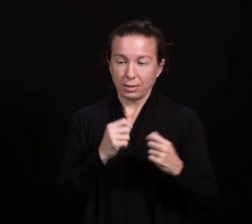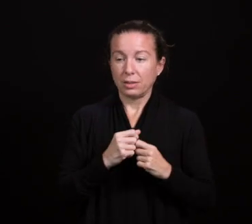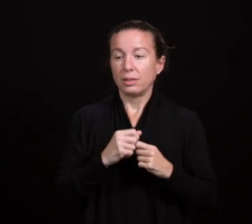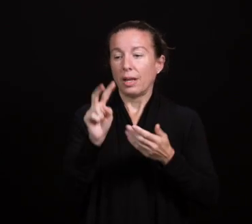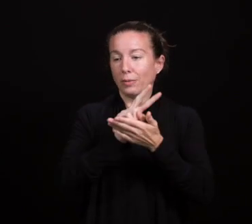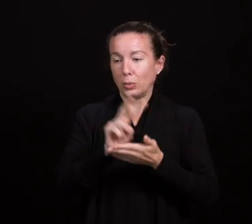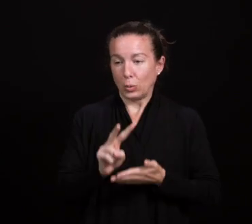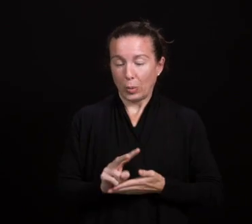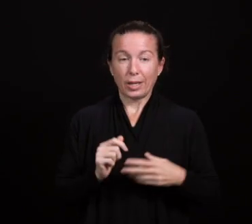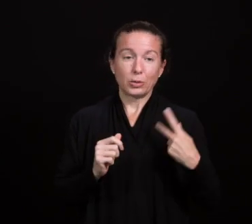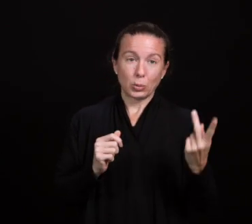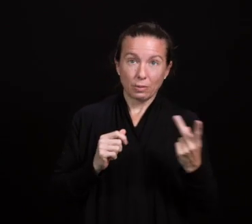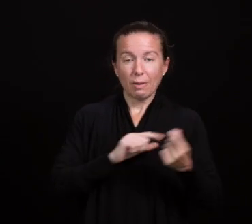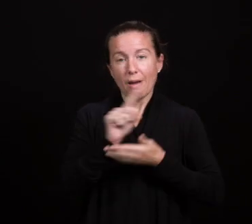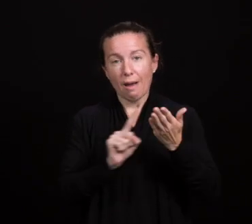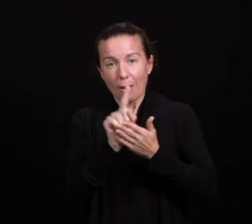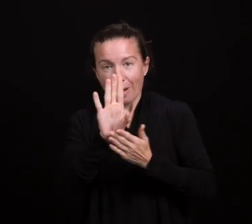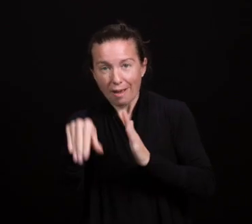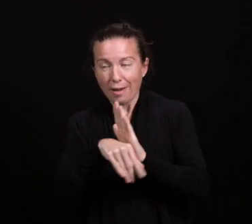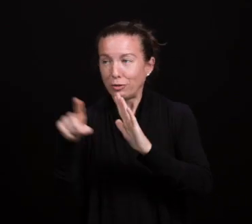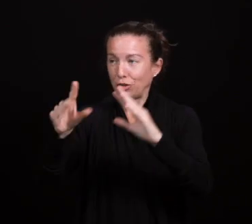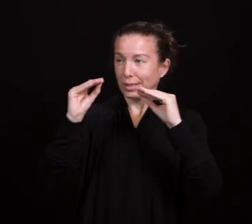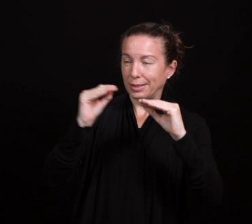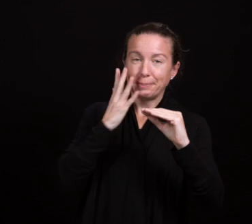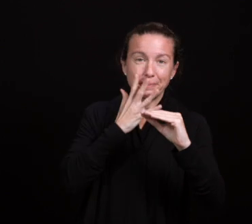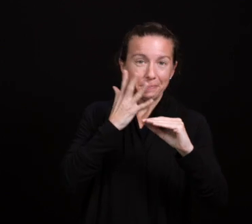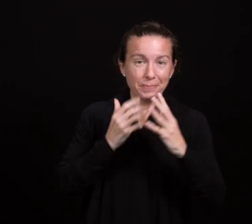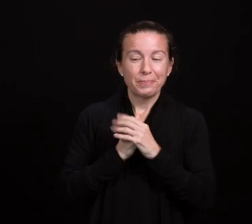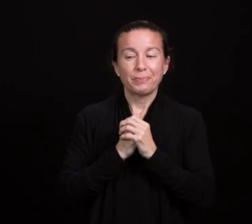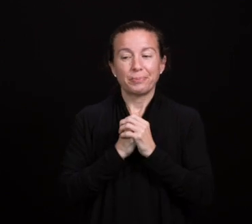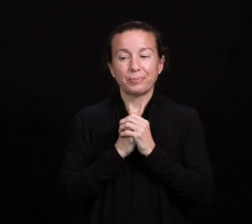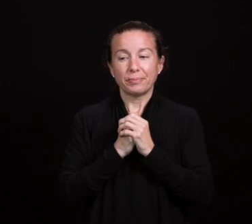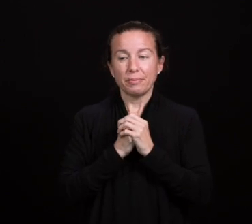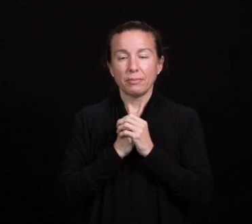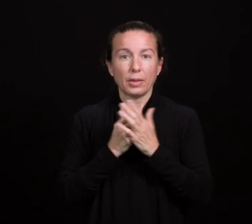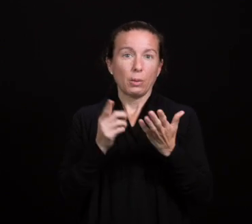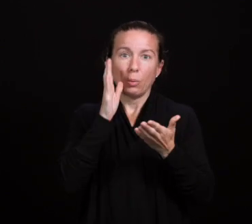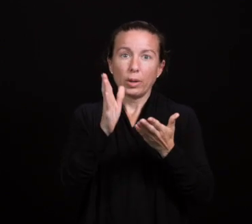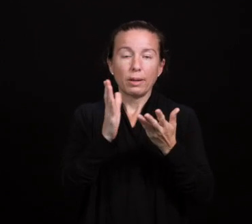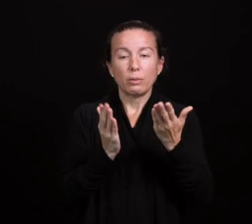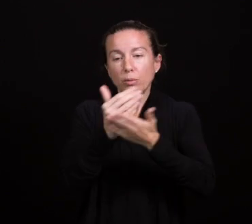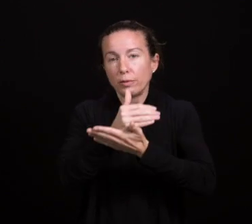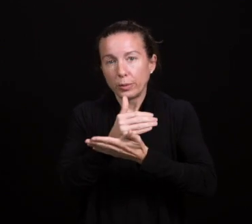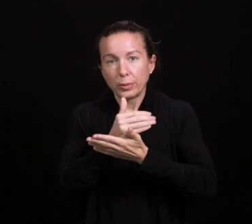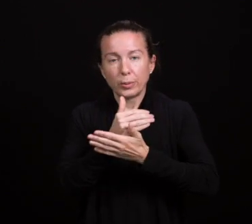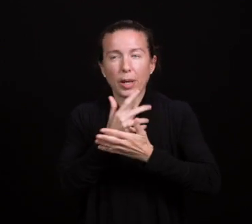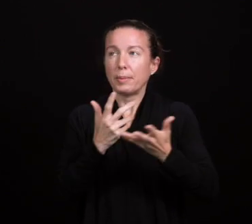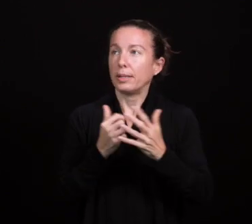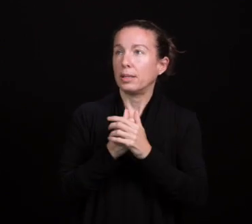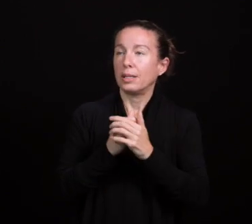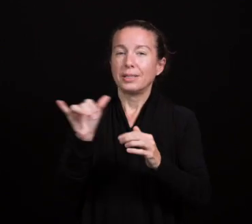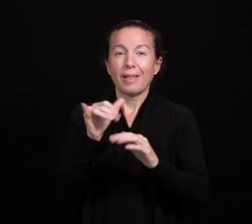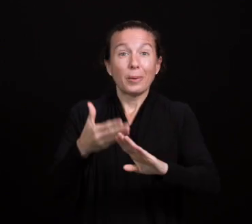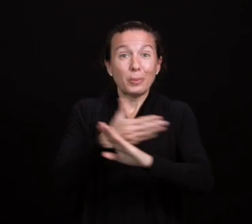go over we do kind of like a pre-teaching for Avery. So the teacher will give her teacher for the deaf